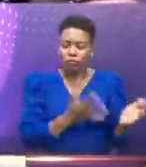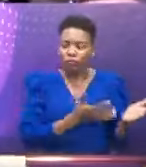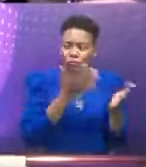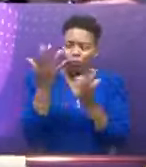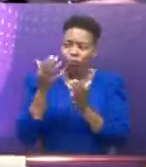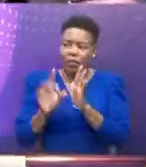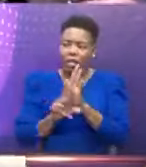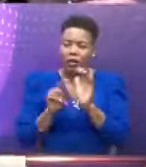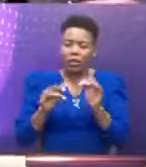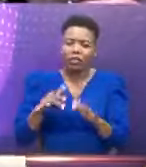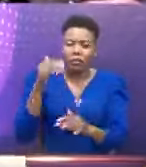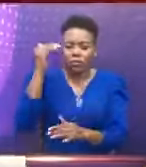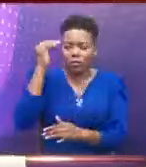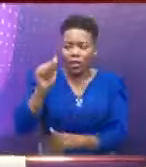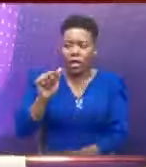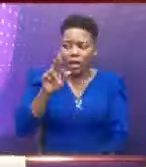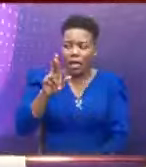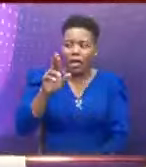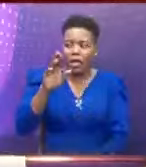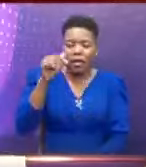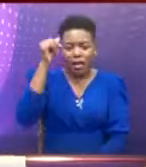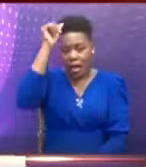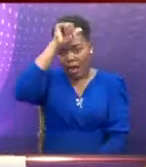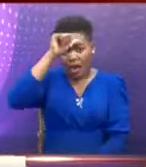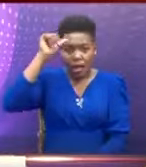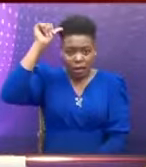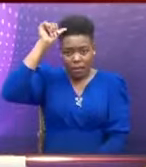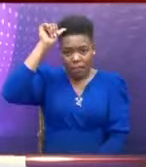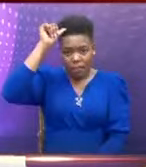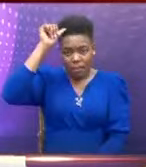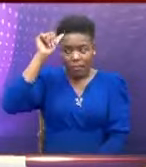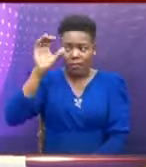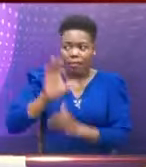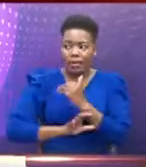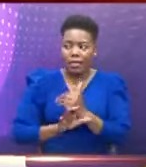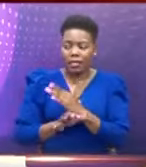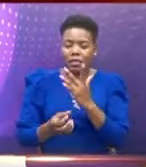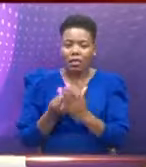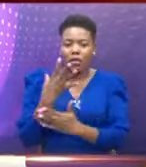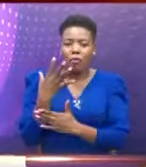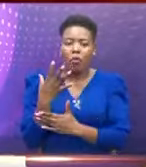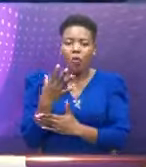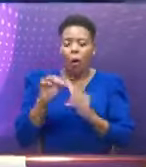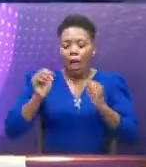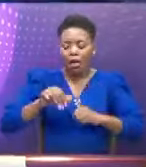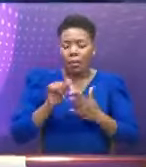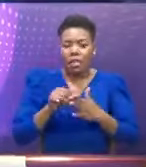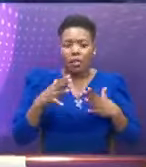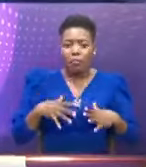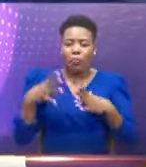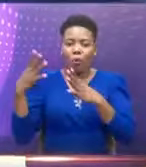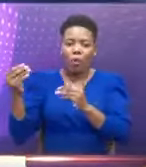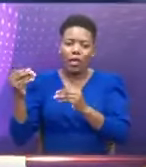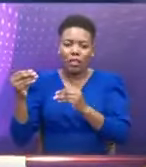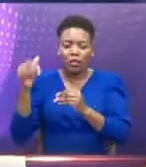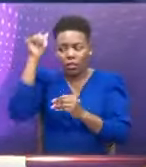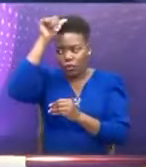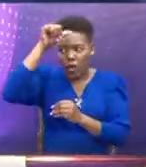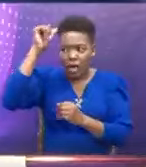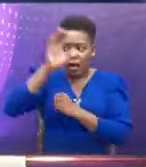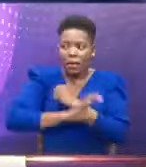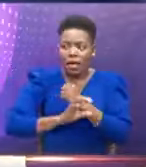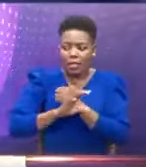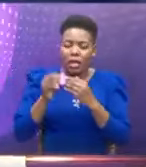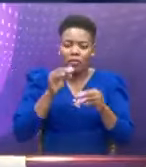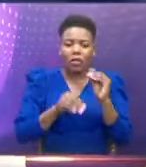Arabu mar dhi nono matut chike maggi kendo keto winjruok. Moko mabiro neno ni jo Kenya madhi manyo tije kono ok oyudore kod